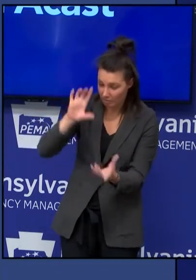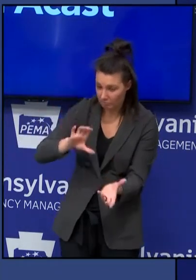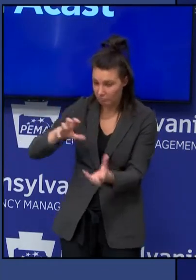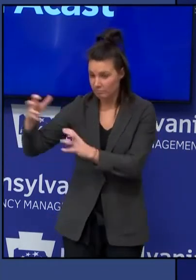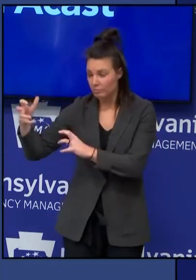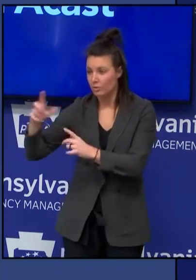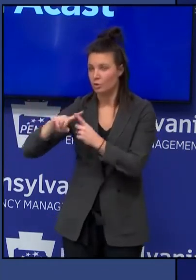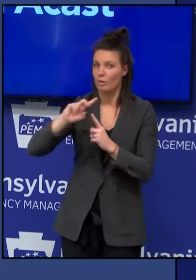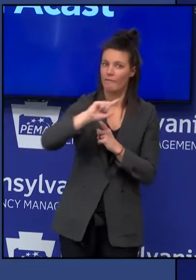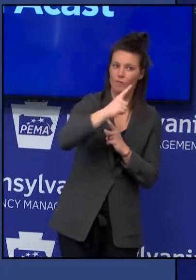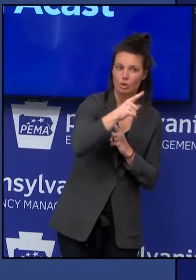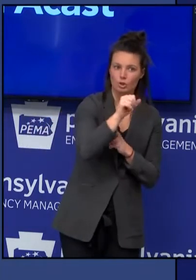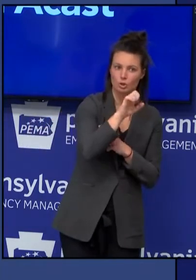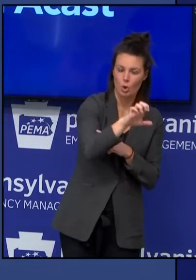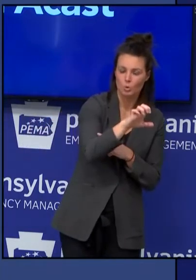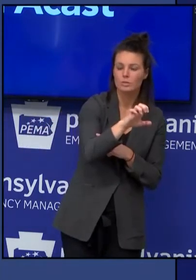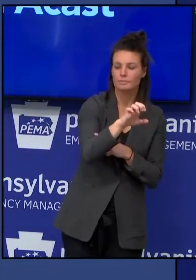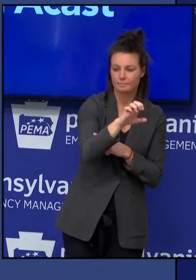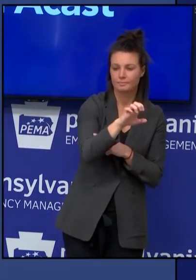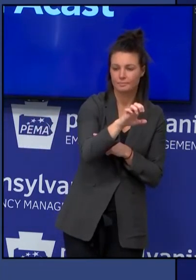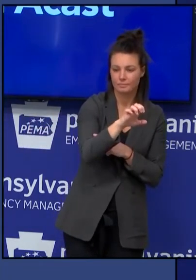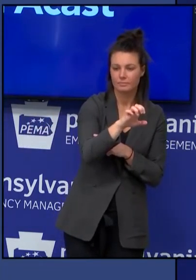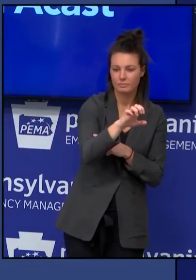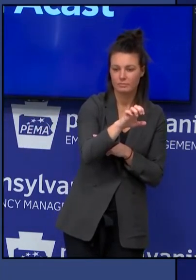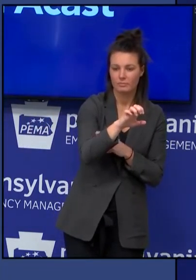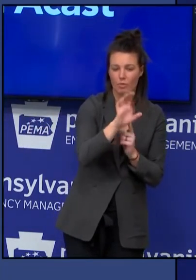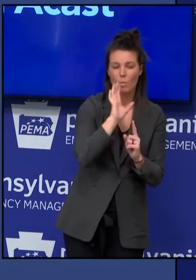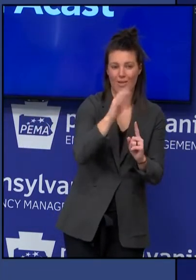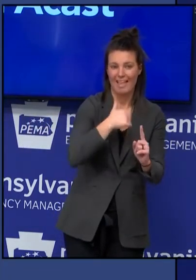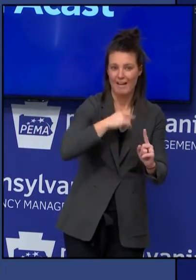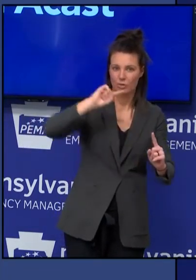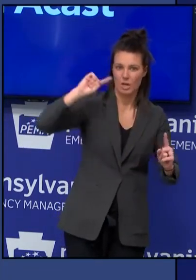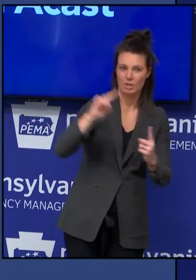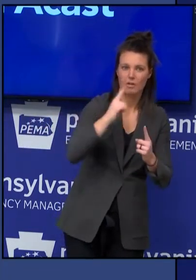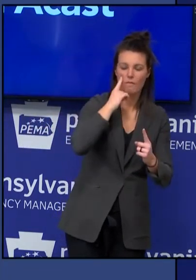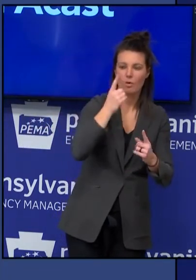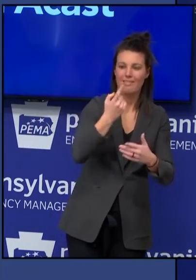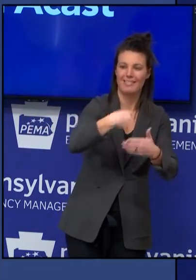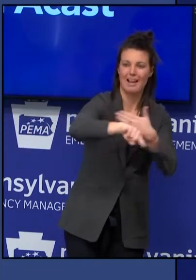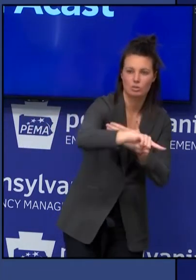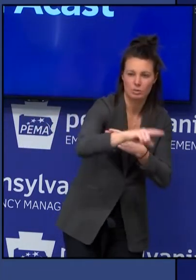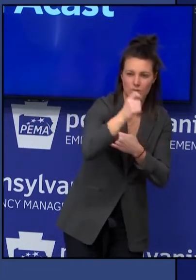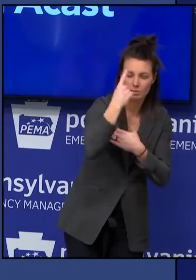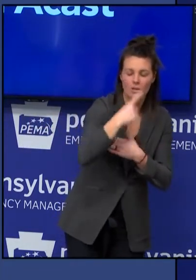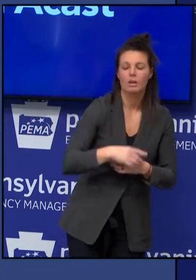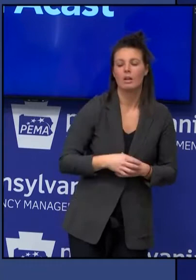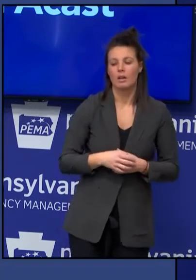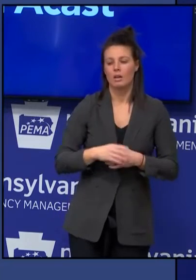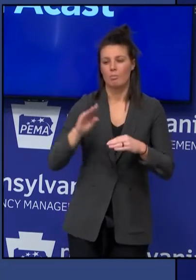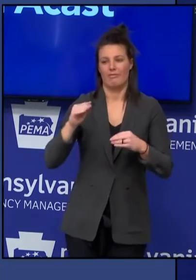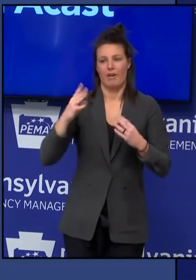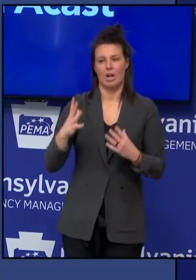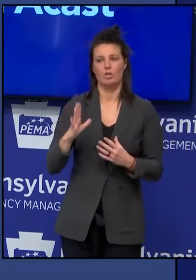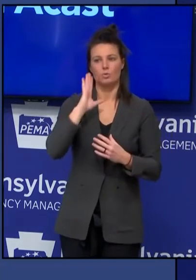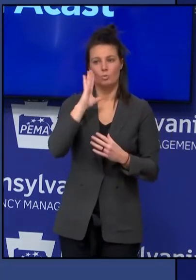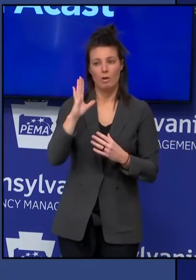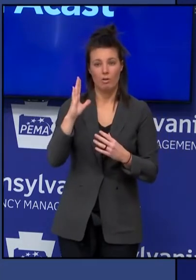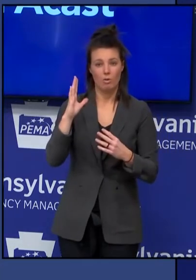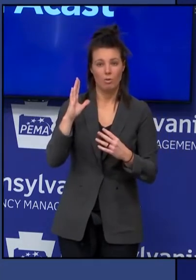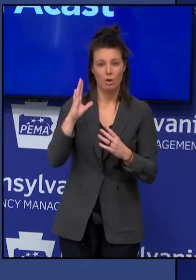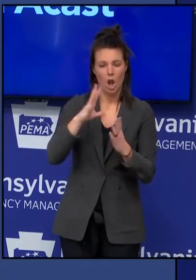to those first doses, which will have a reduction for the following week. Providers will be finding out their